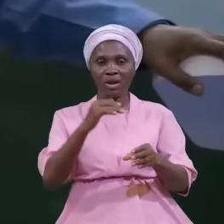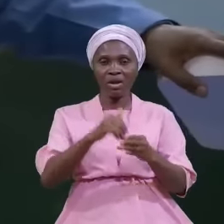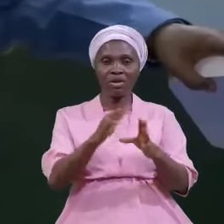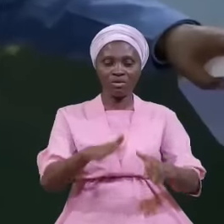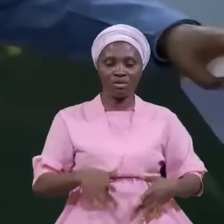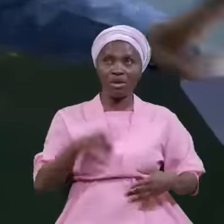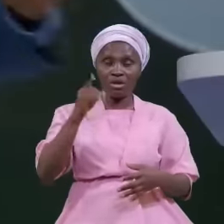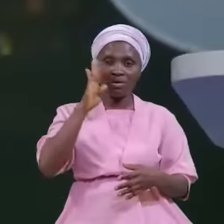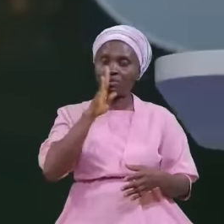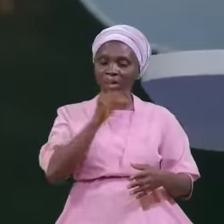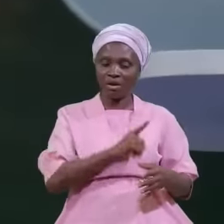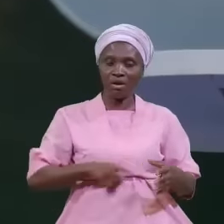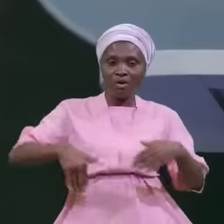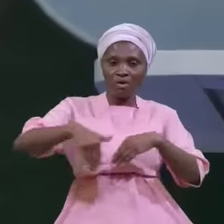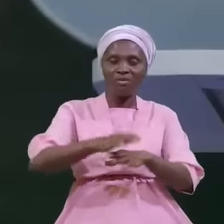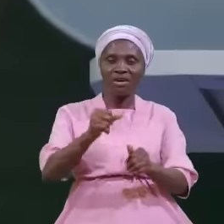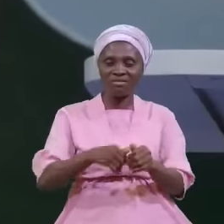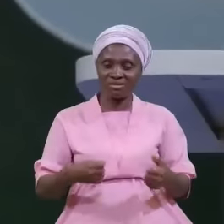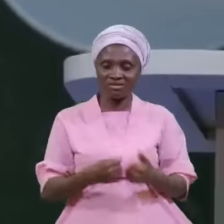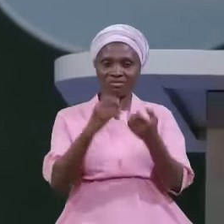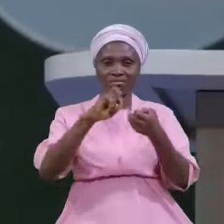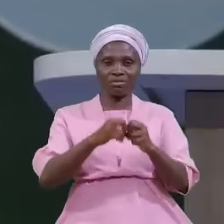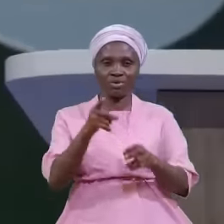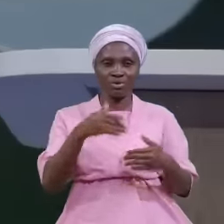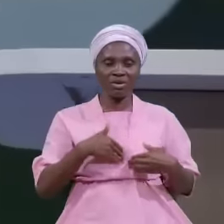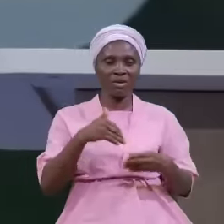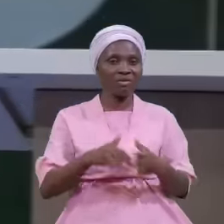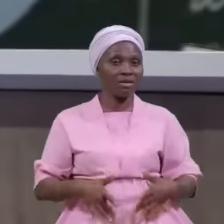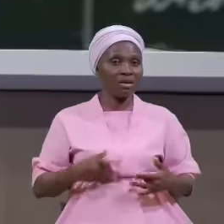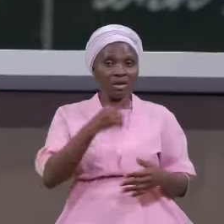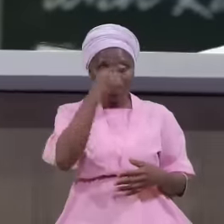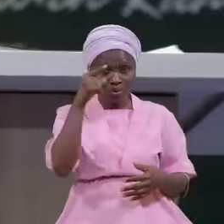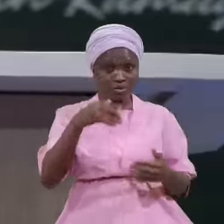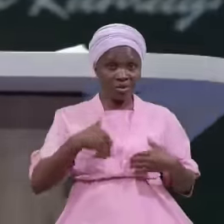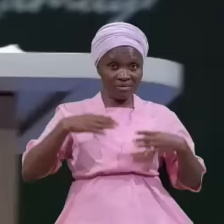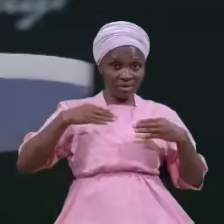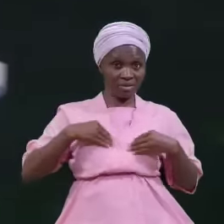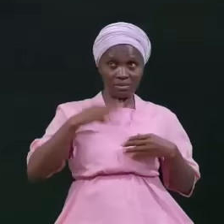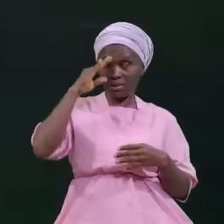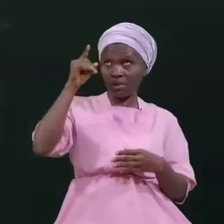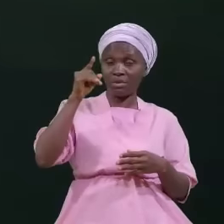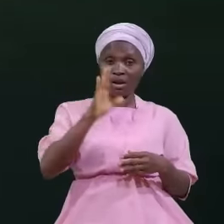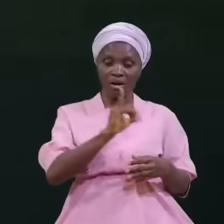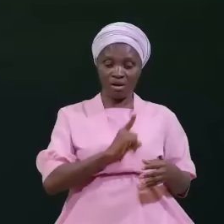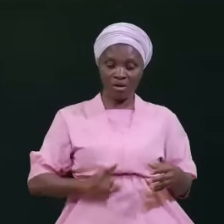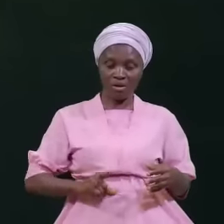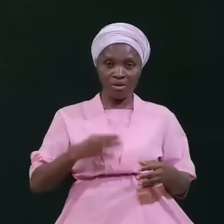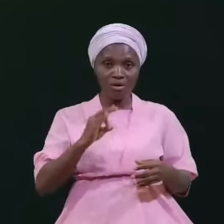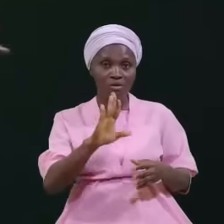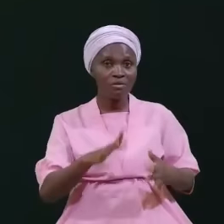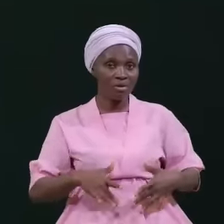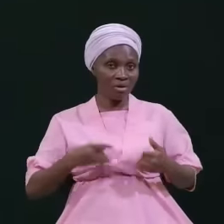challenge you have in life. Because you make him Lord, Lord of your life, then he becomes Lord of your situation.